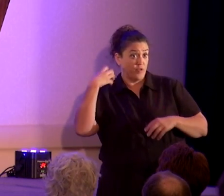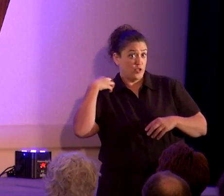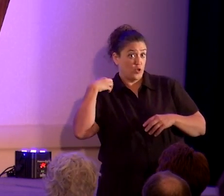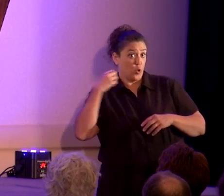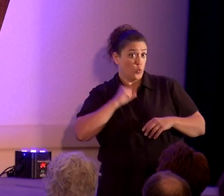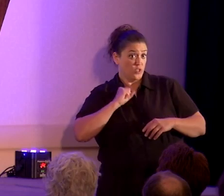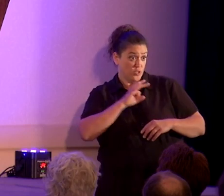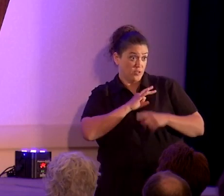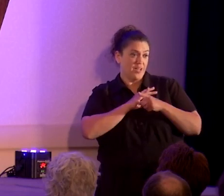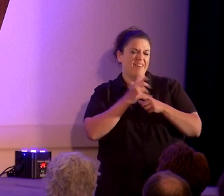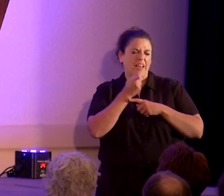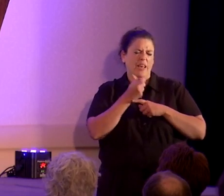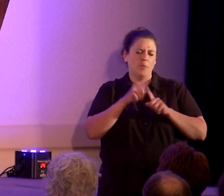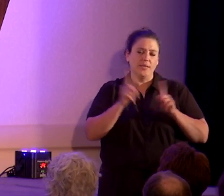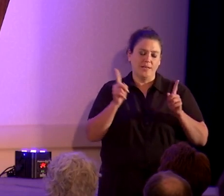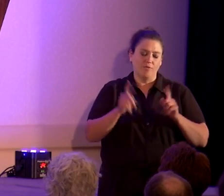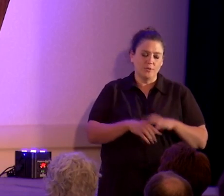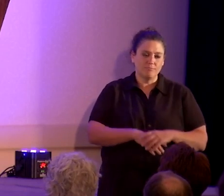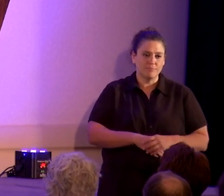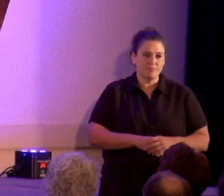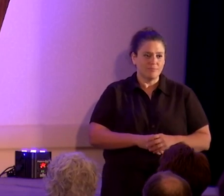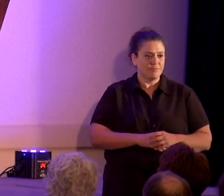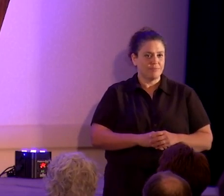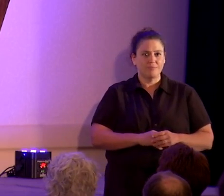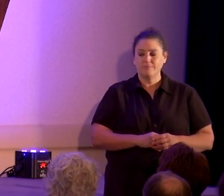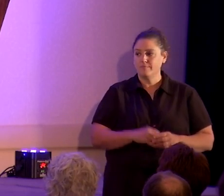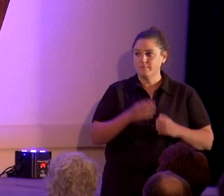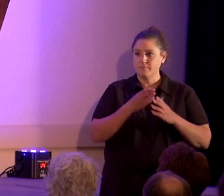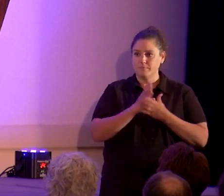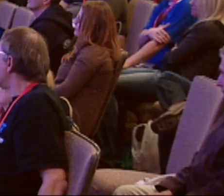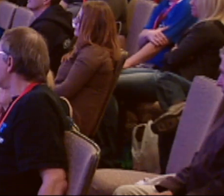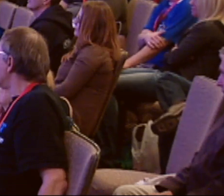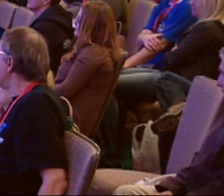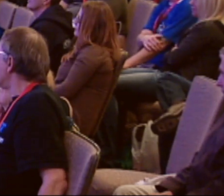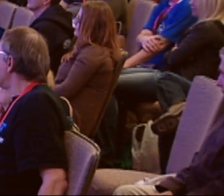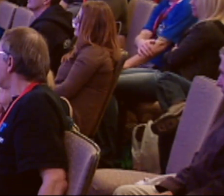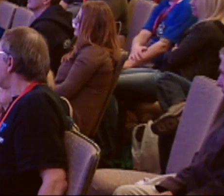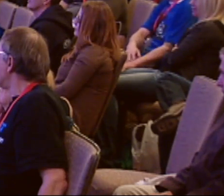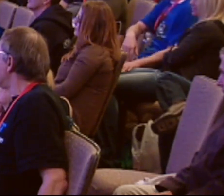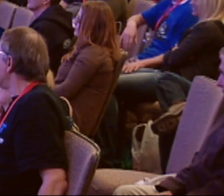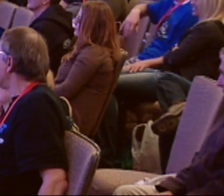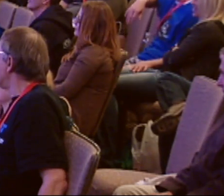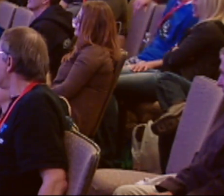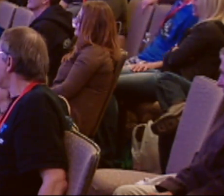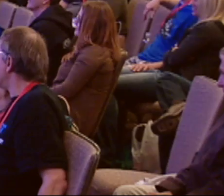however, are a slightly different story. All right. Because they're mainly old white men.